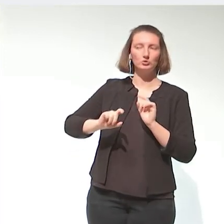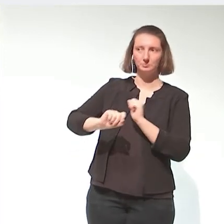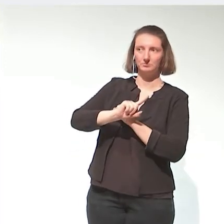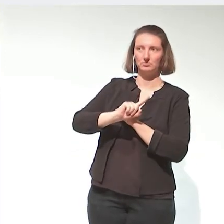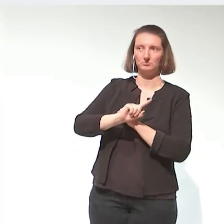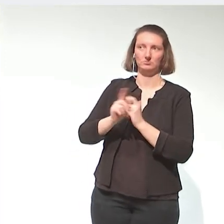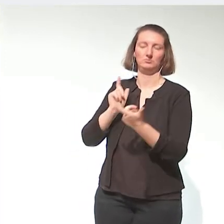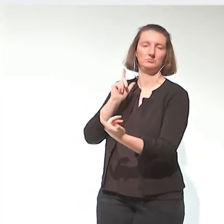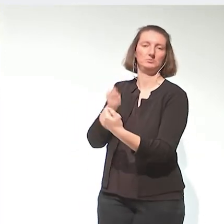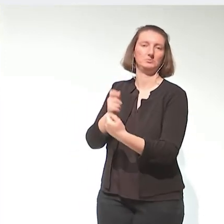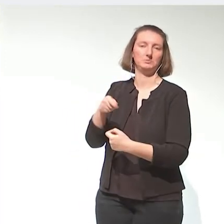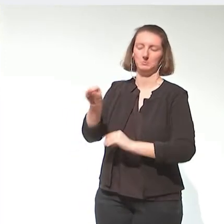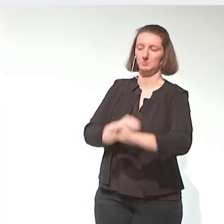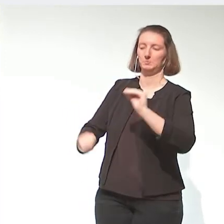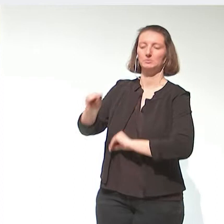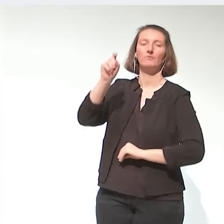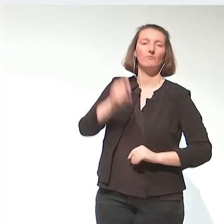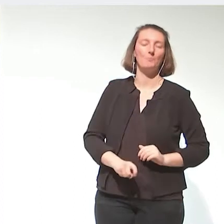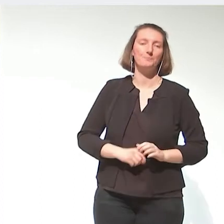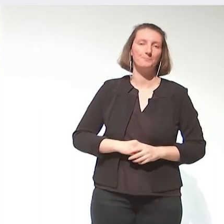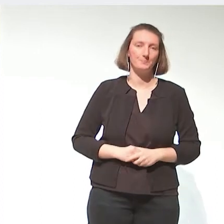You should know that many of